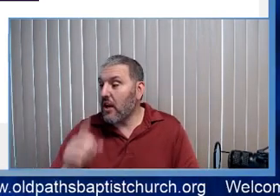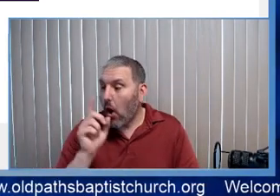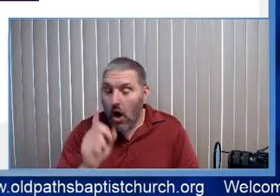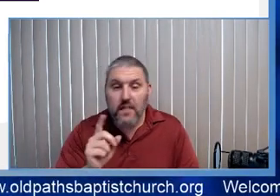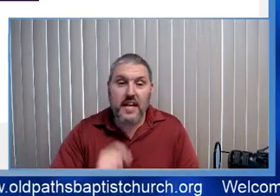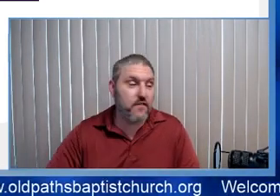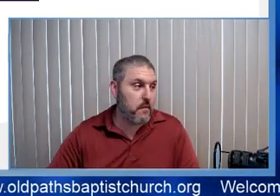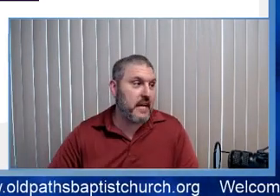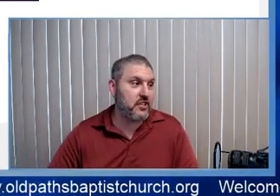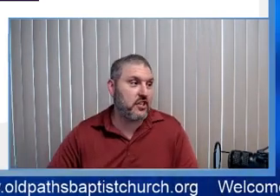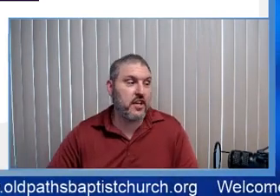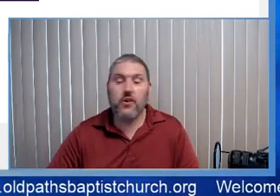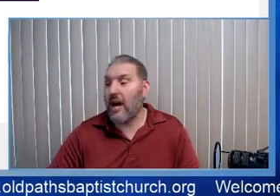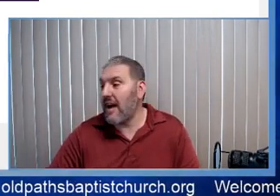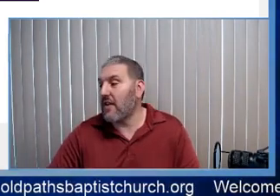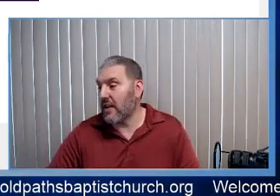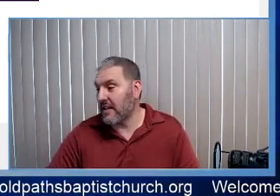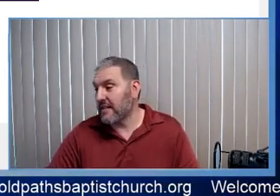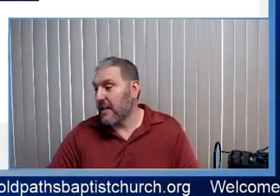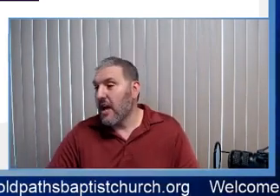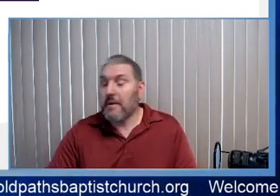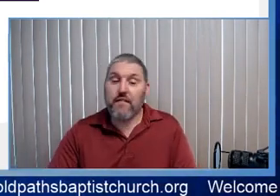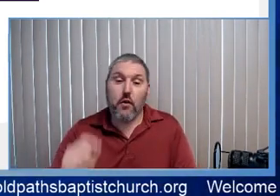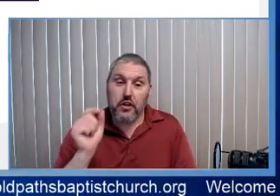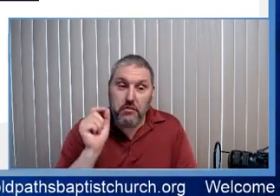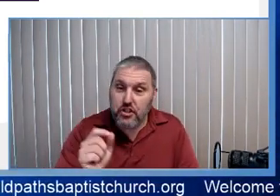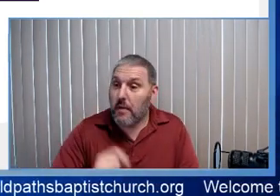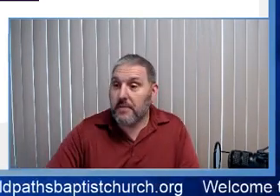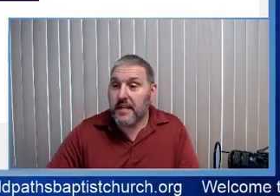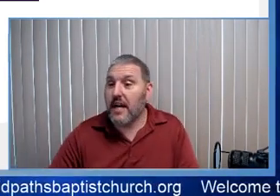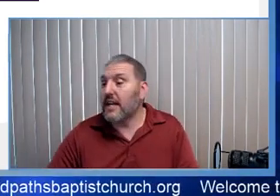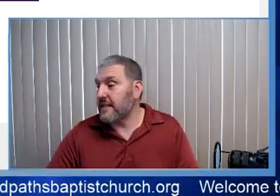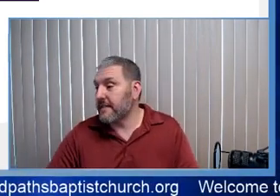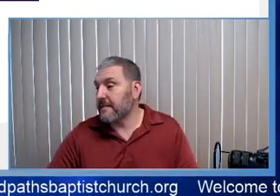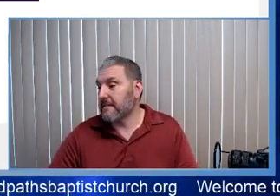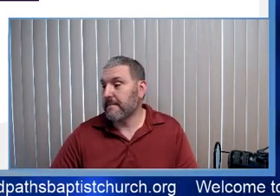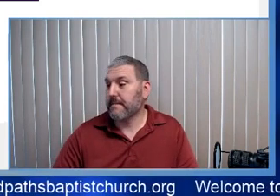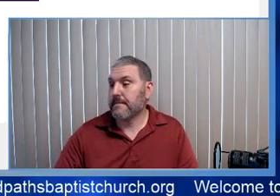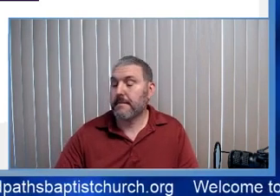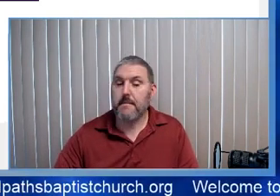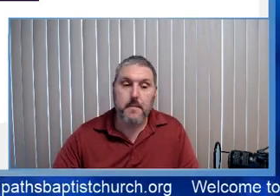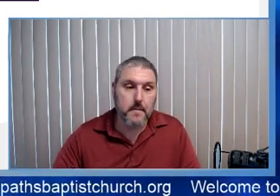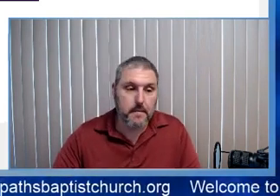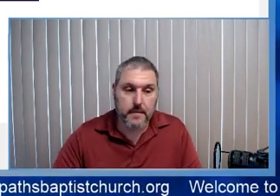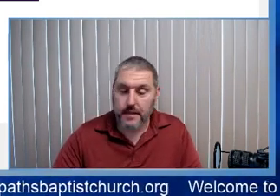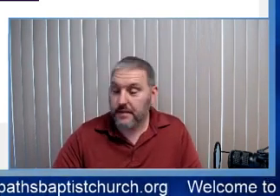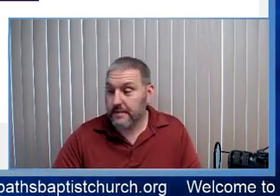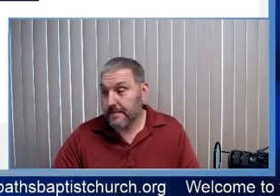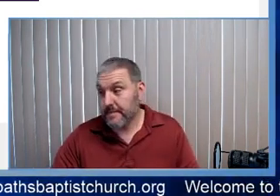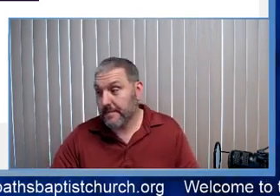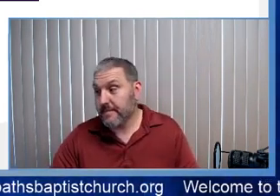You get all the information that you have on it before you jump the gun.